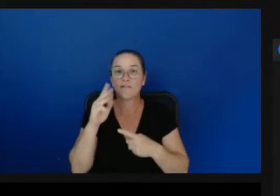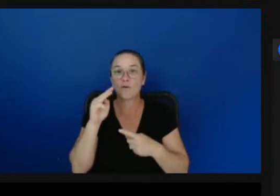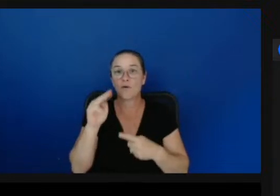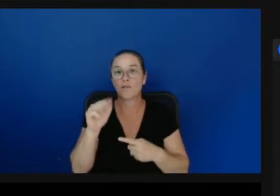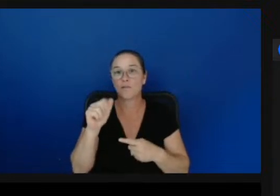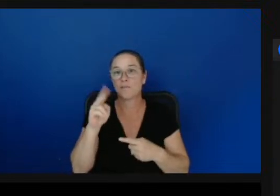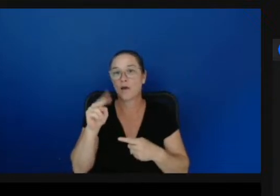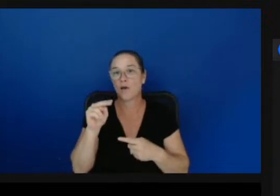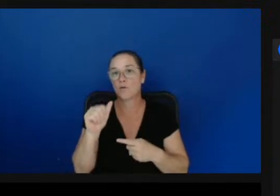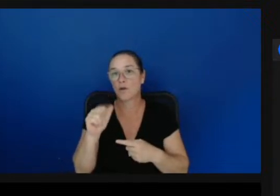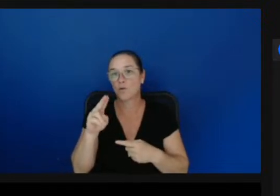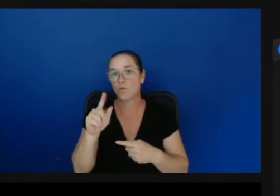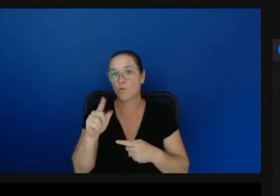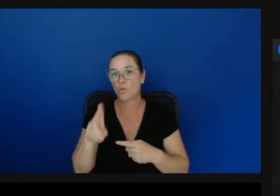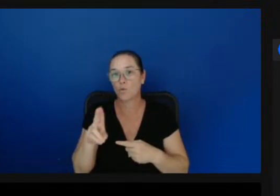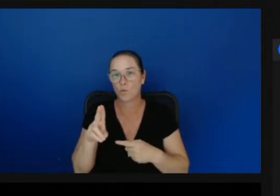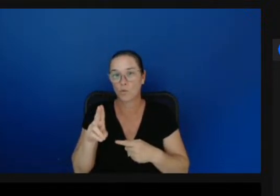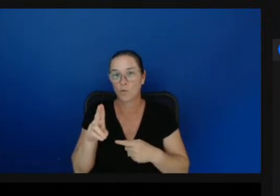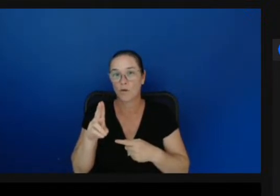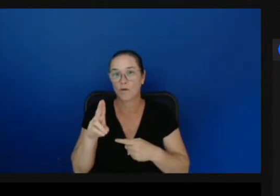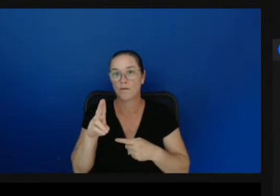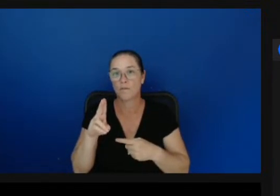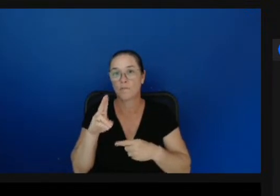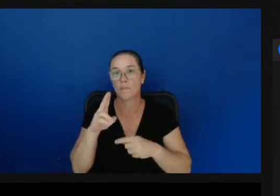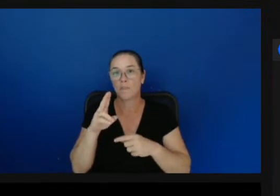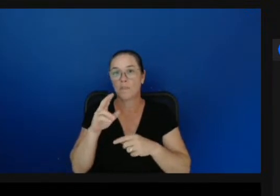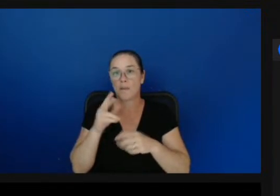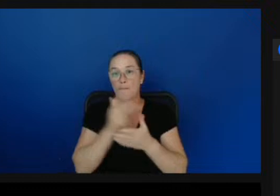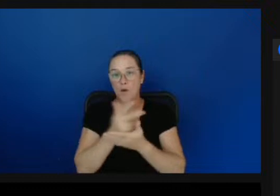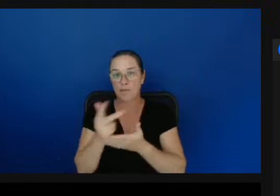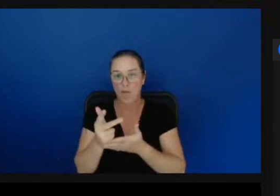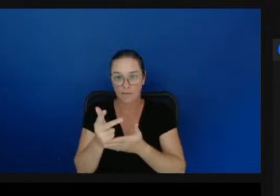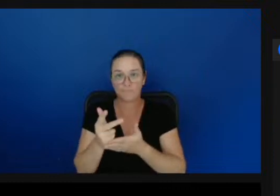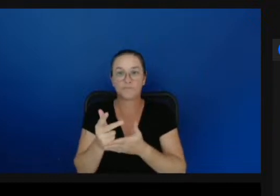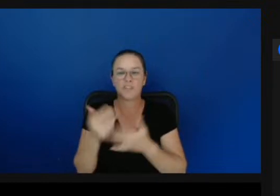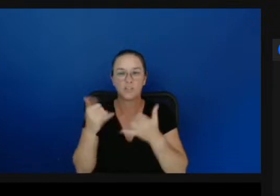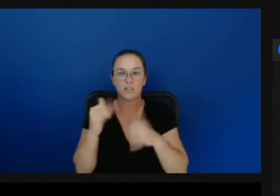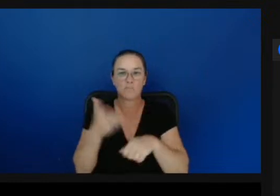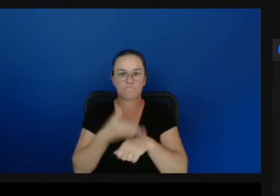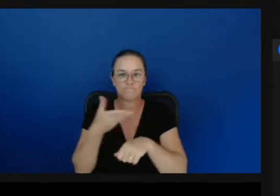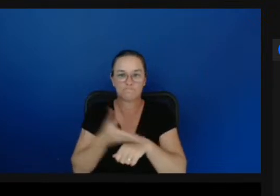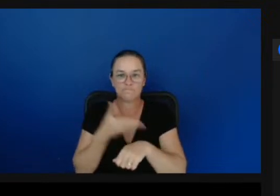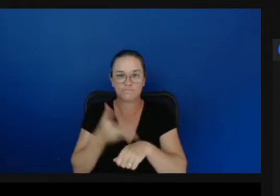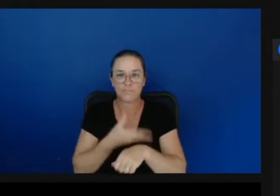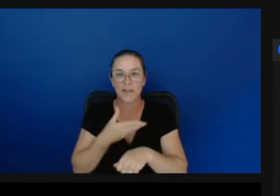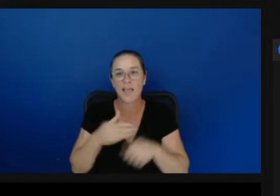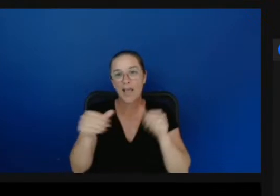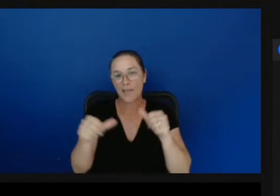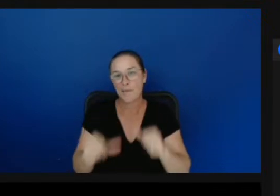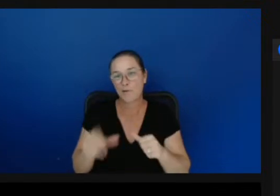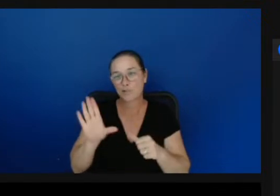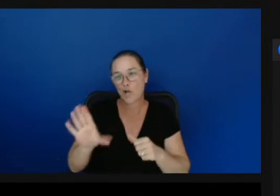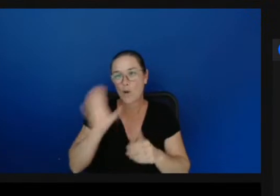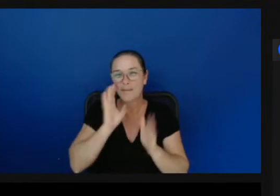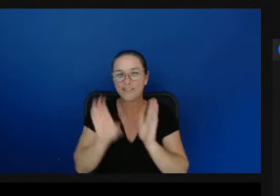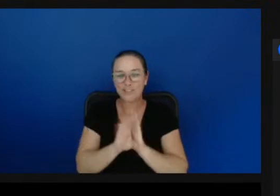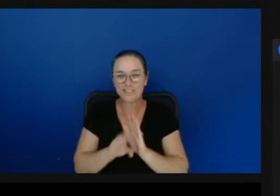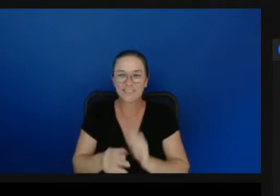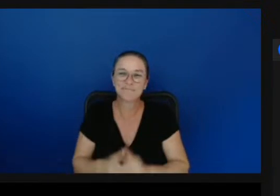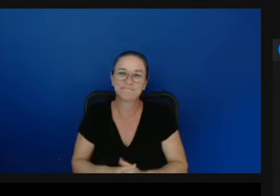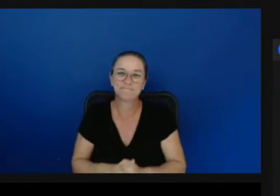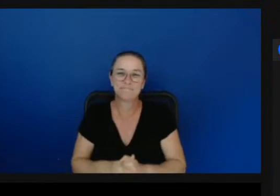had still extra work to do. So they repost some of Yvonne's pictures right through here. So this is fantastic. I just thought I'd show you the